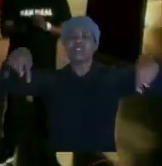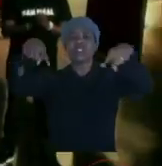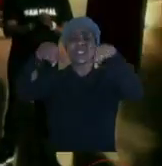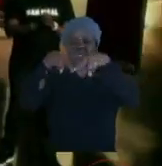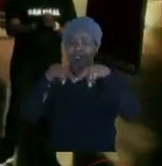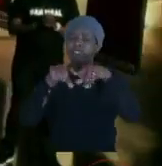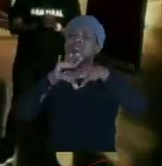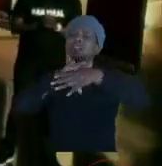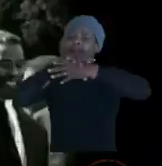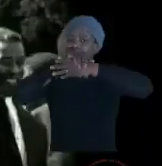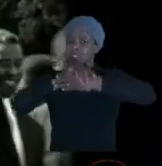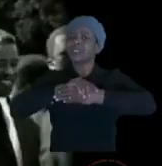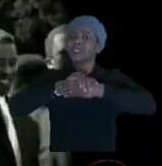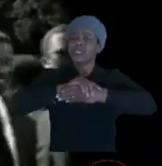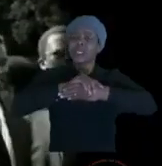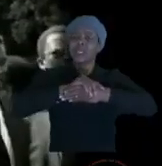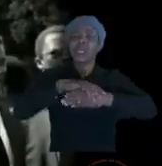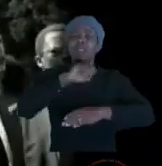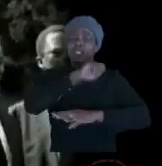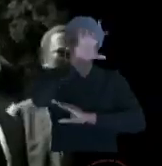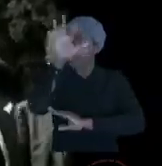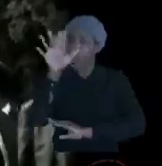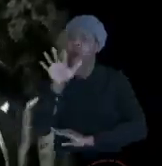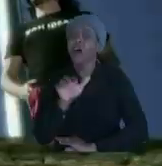Because we live for.